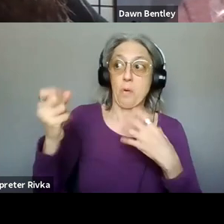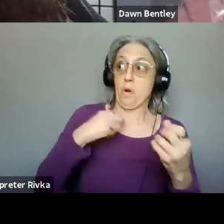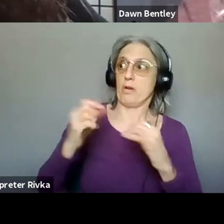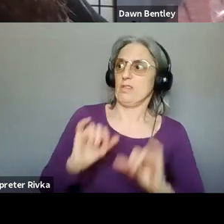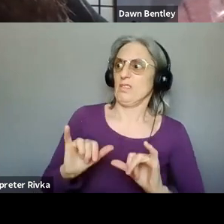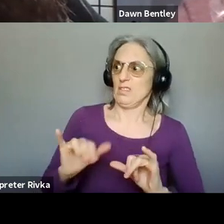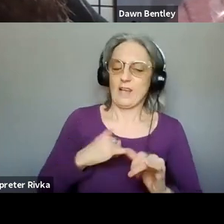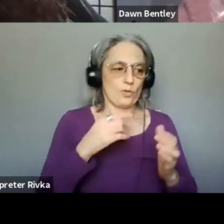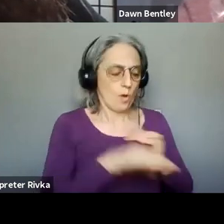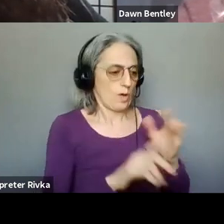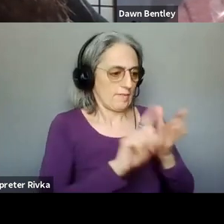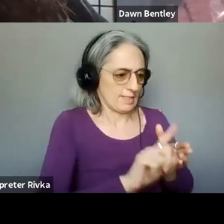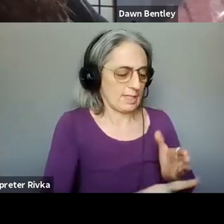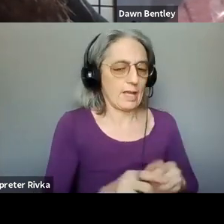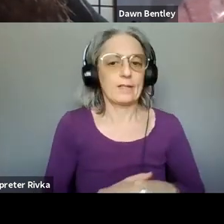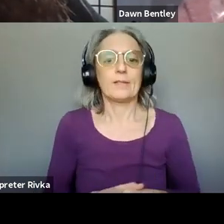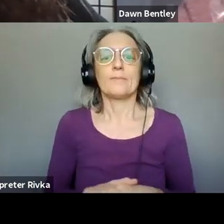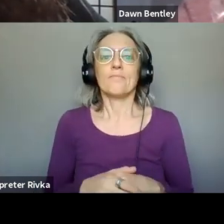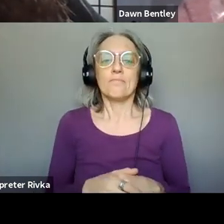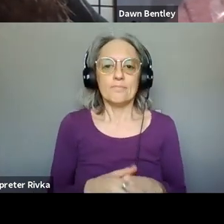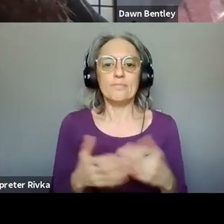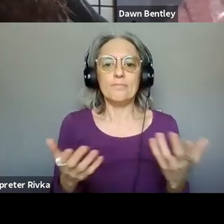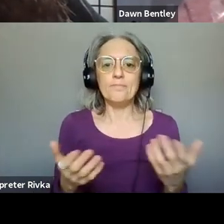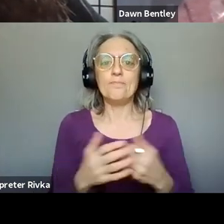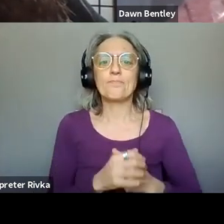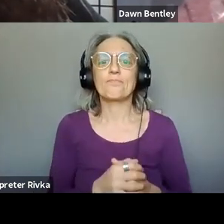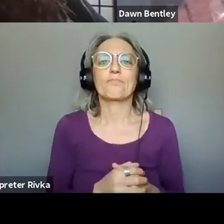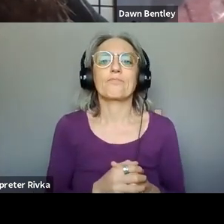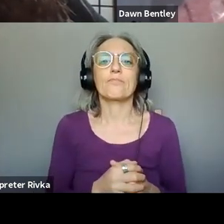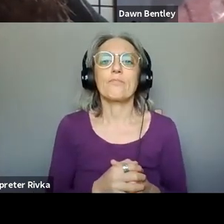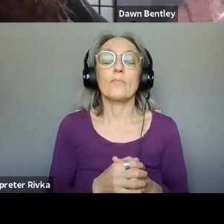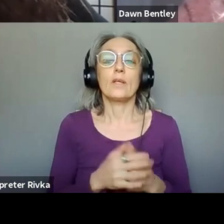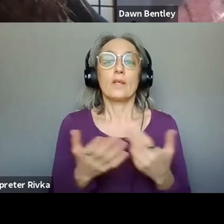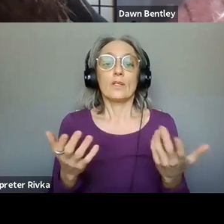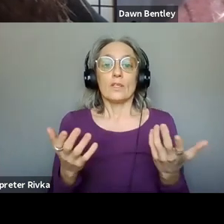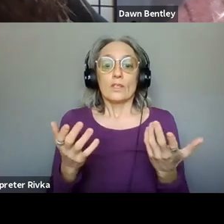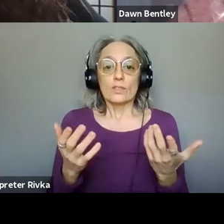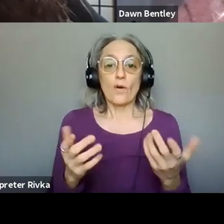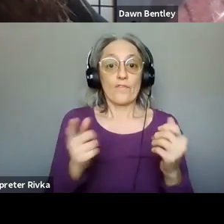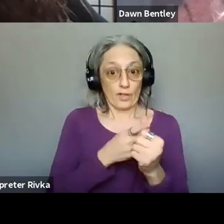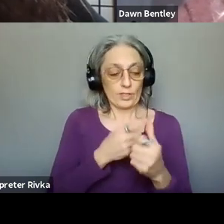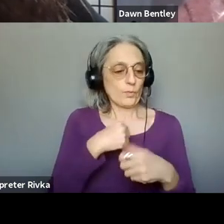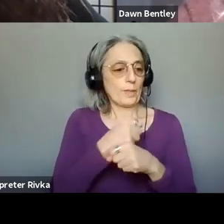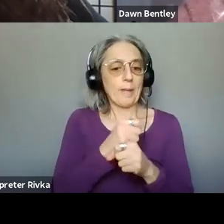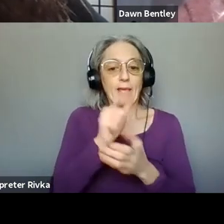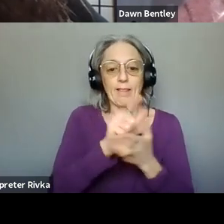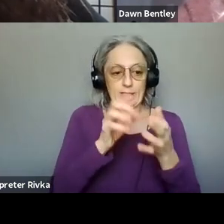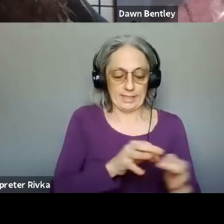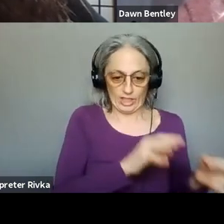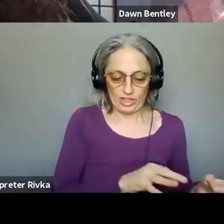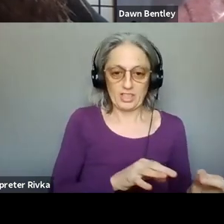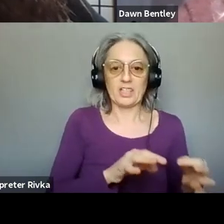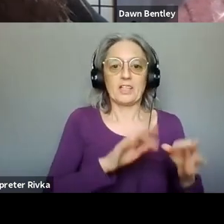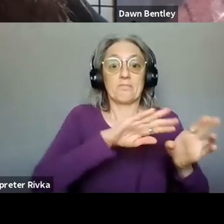exists to we kind of leave our role of making legal technical decisions at that point, and we go